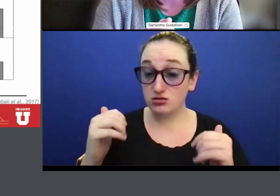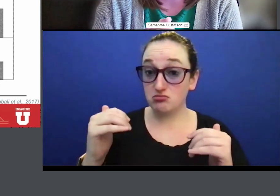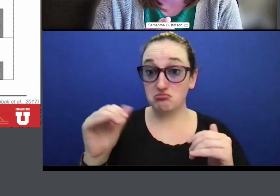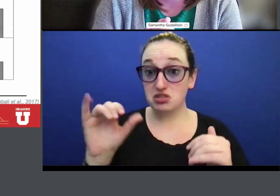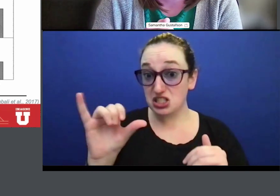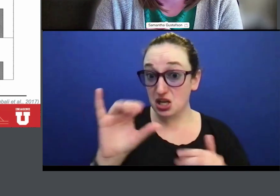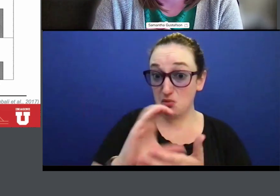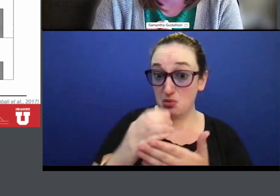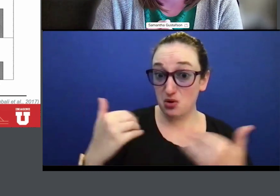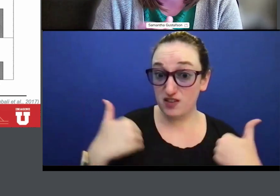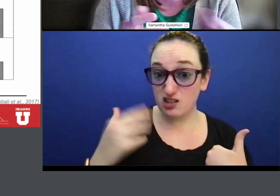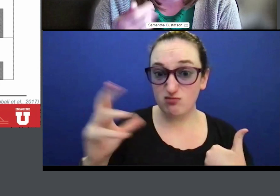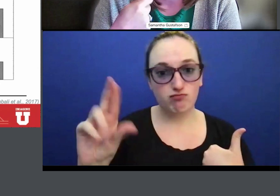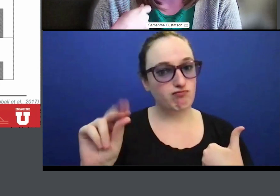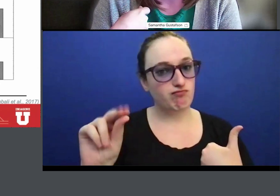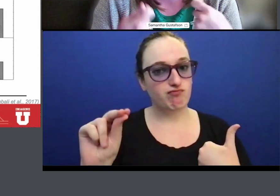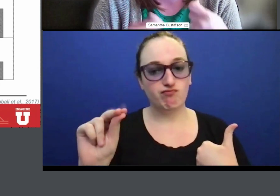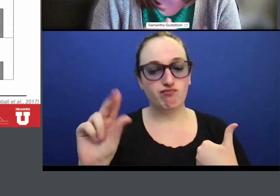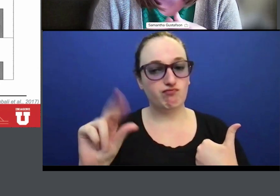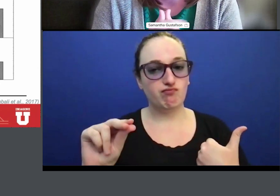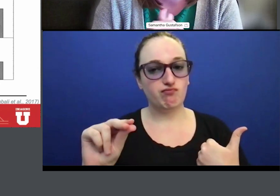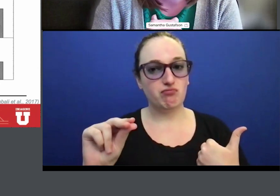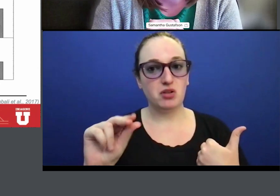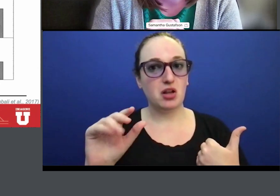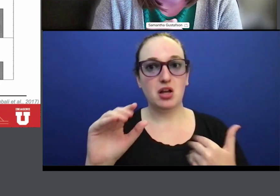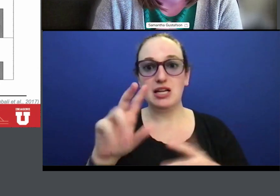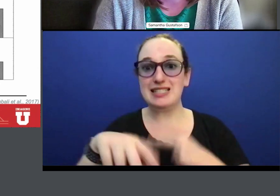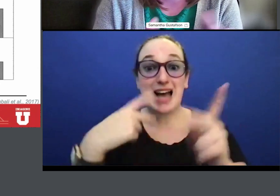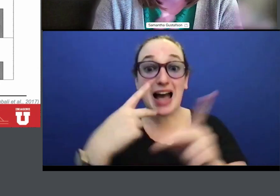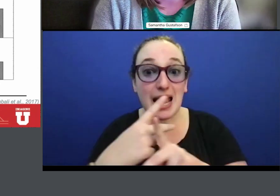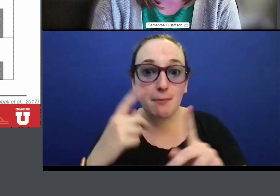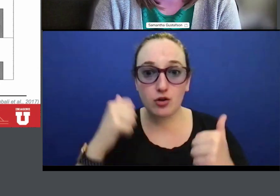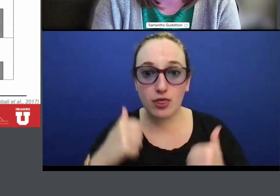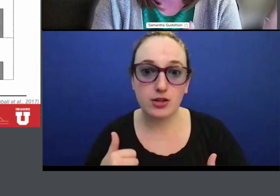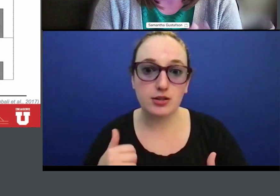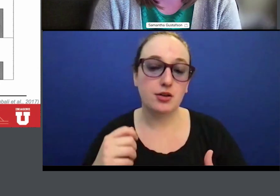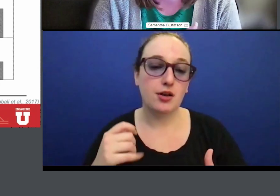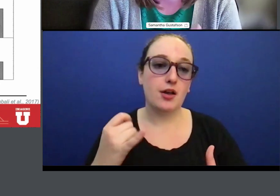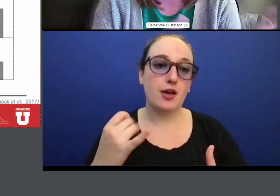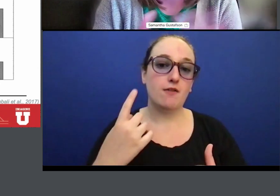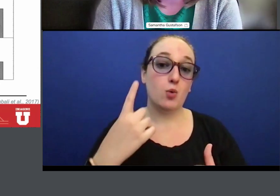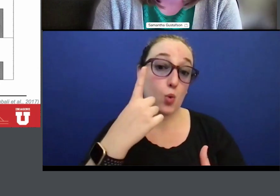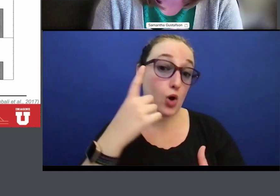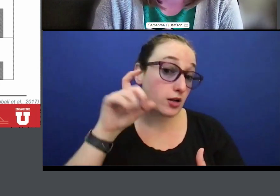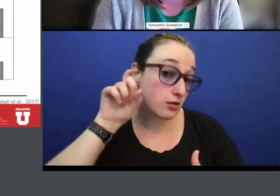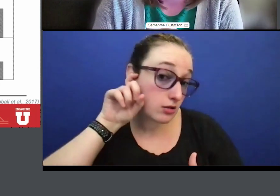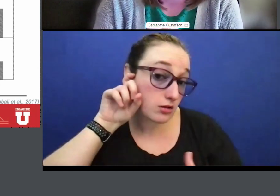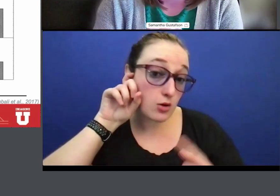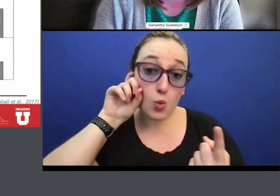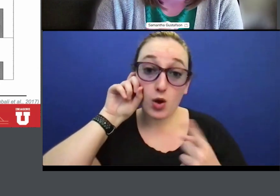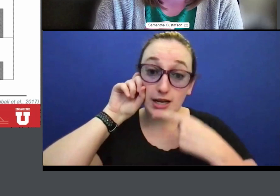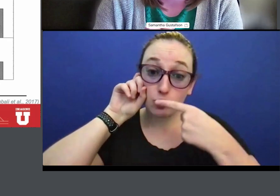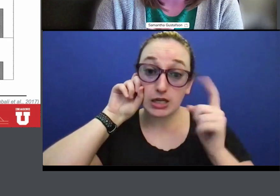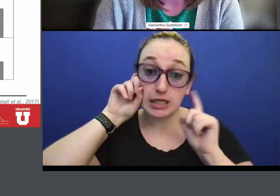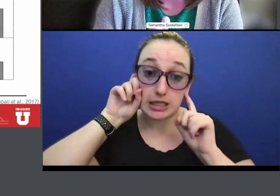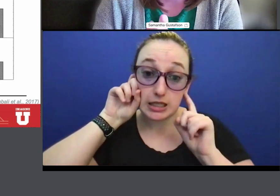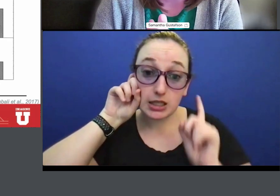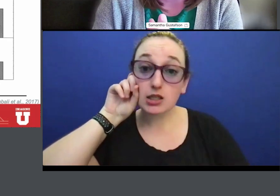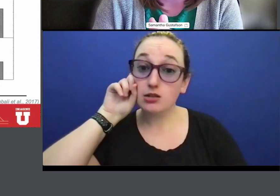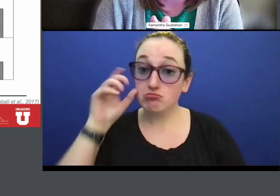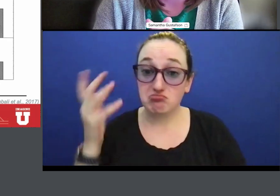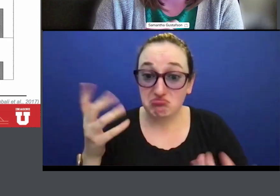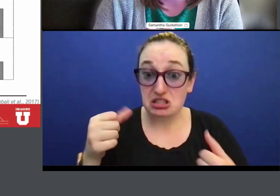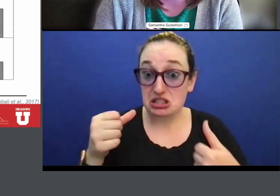between degree of hearing loss or even configuration of hearing loss. Children with one good ear and one hearing loss ear